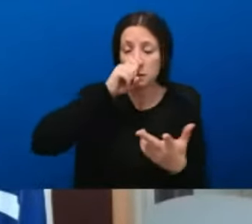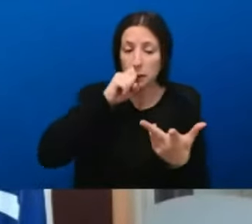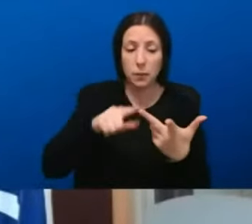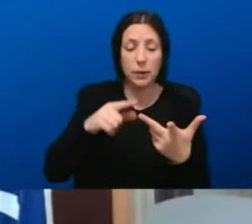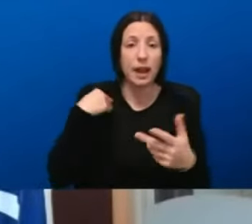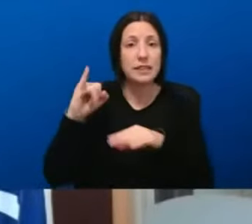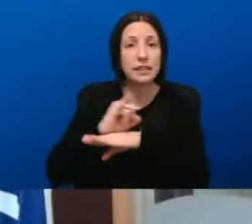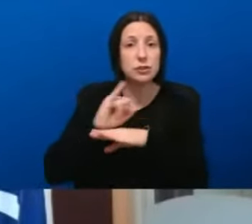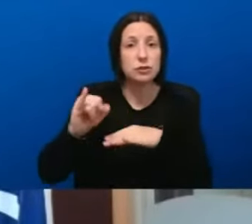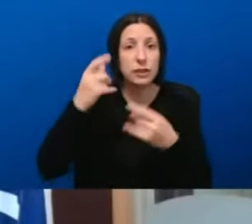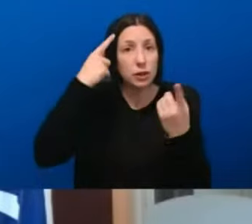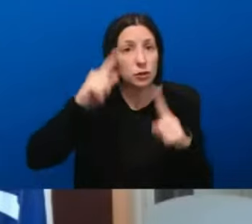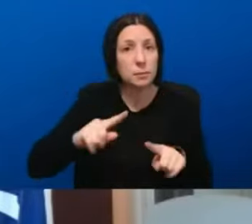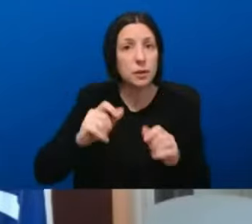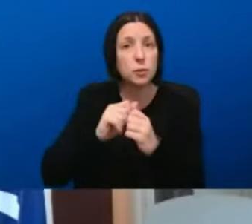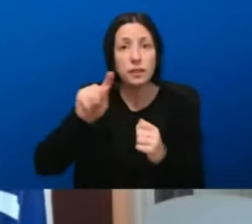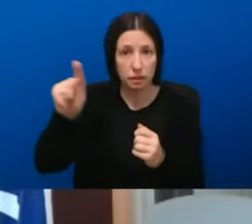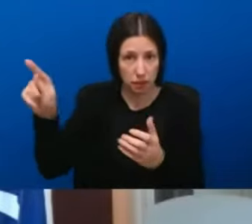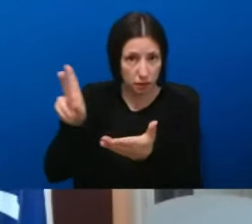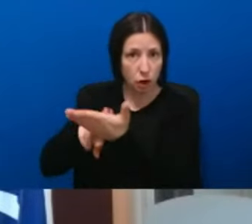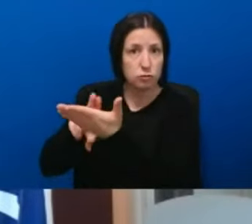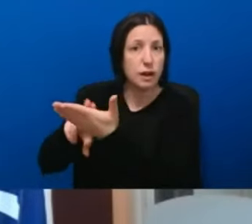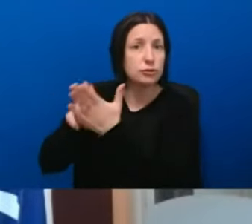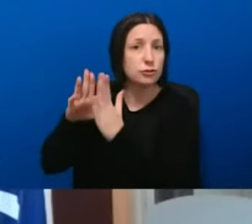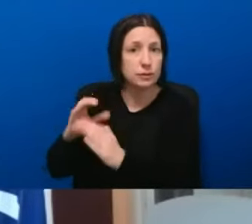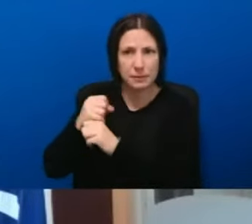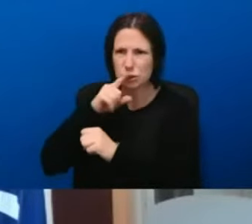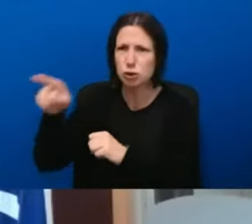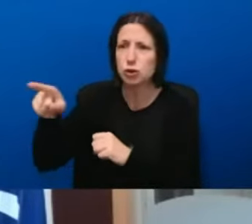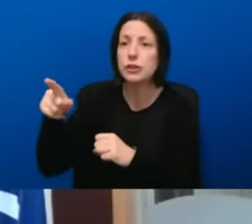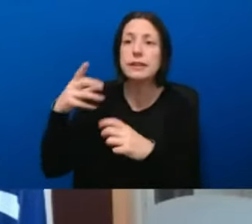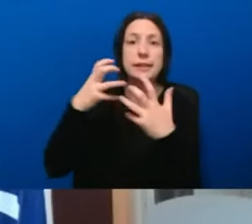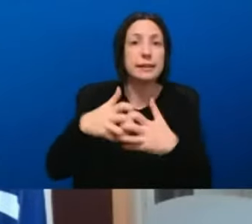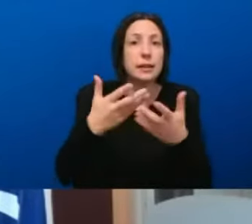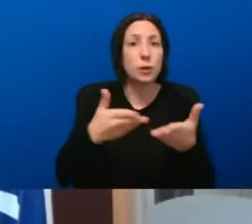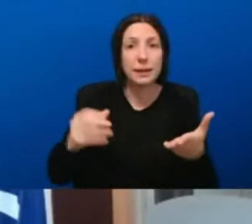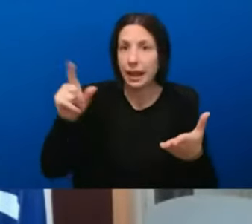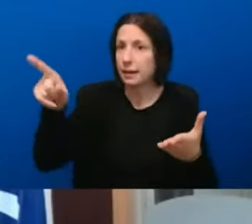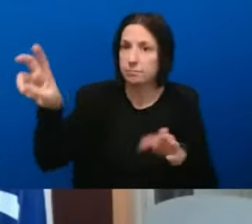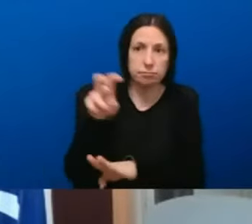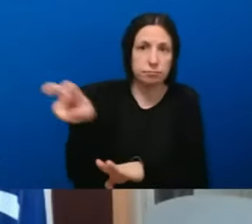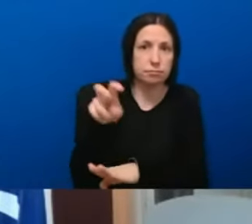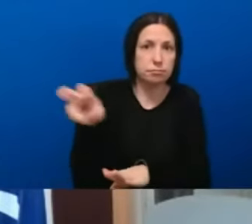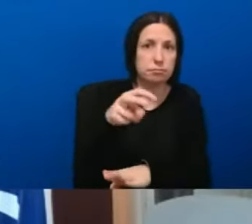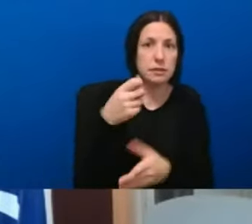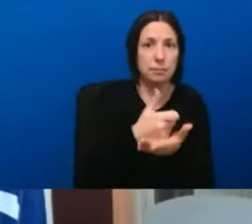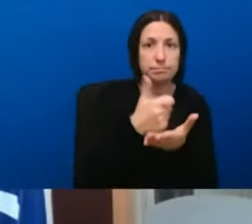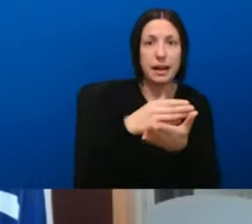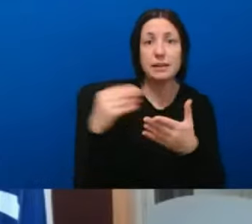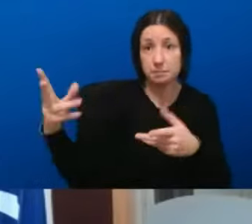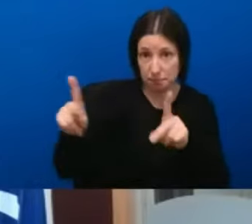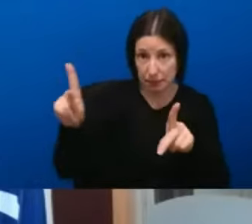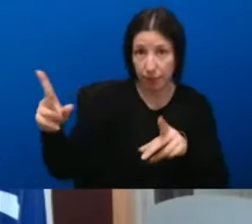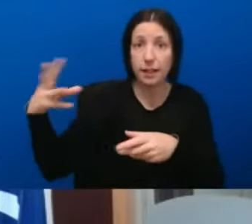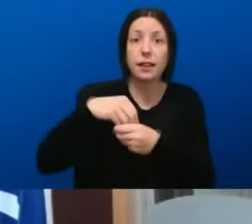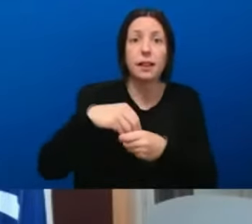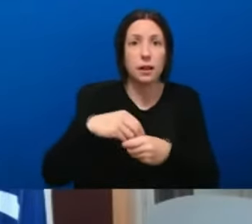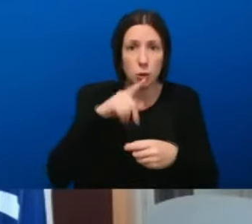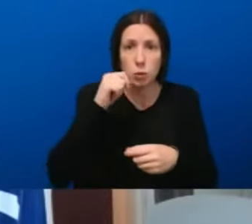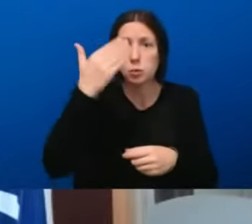resources. We have an industry agreement where we work with contractors to ensure that we have equipment that can be signed up, as well as additional